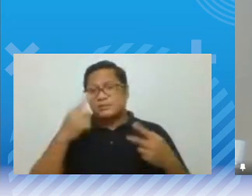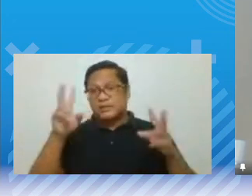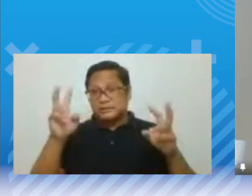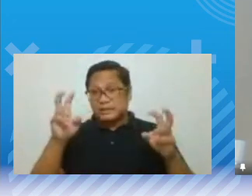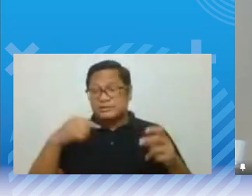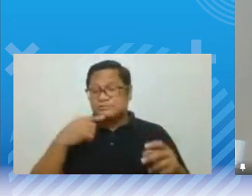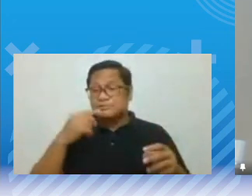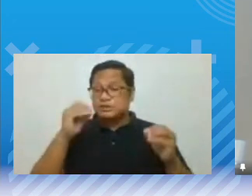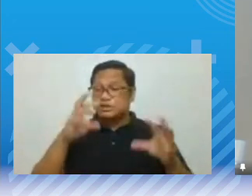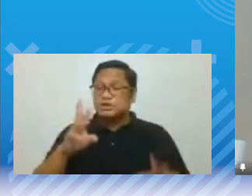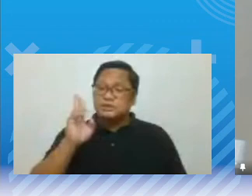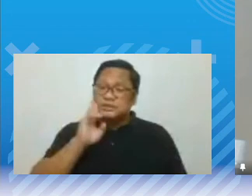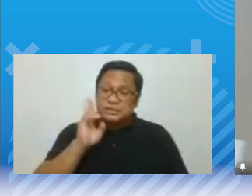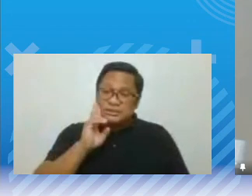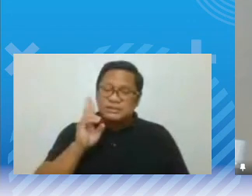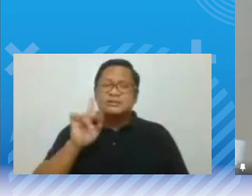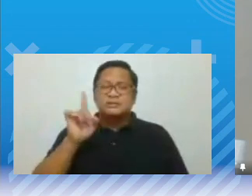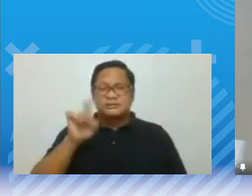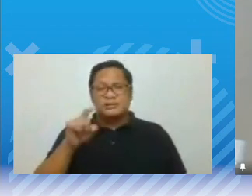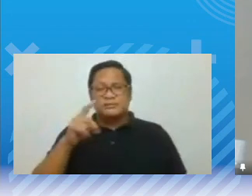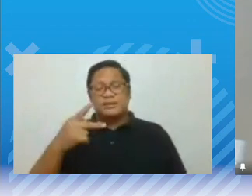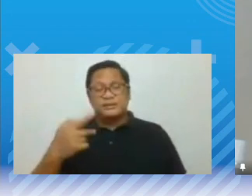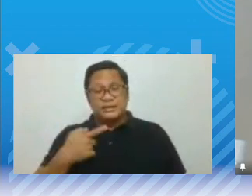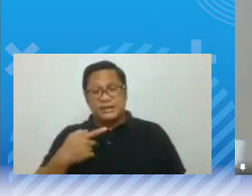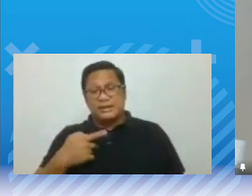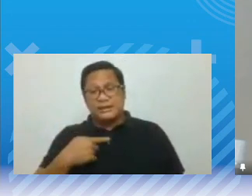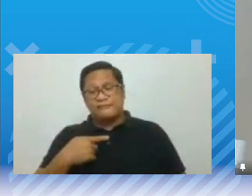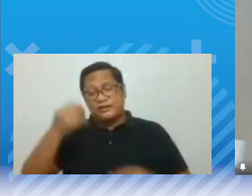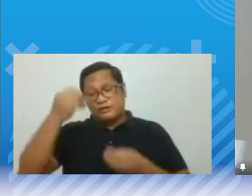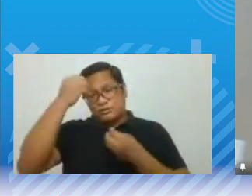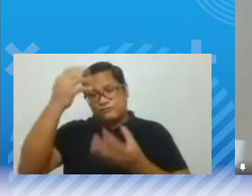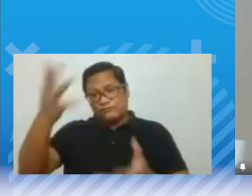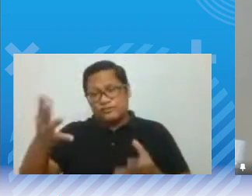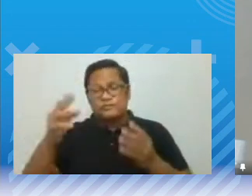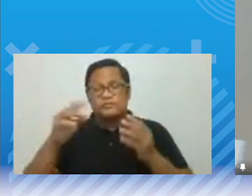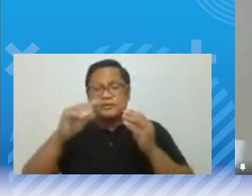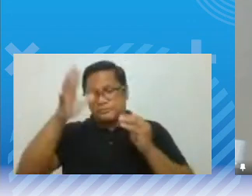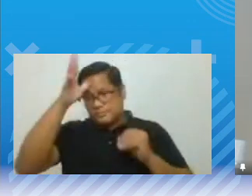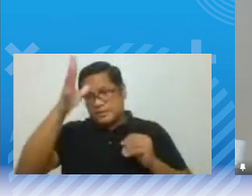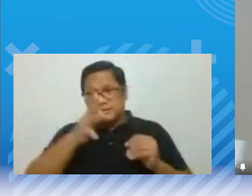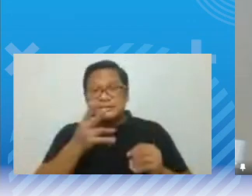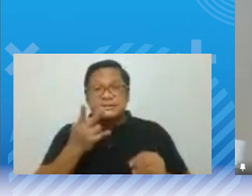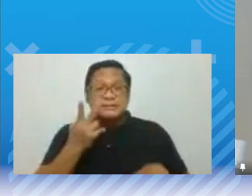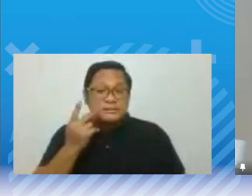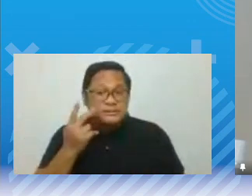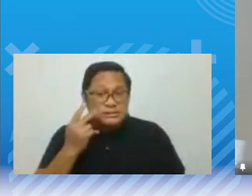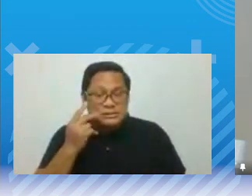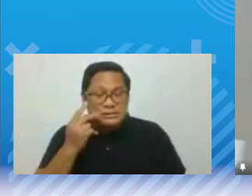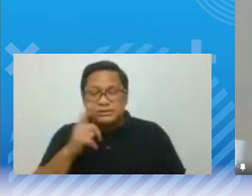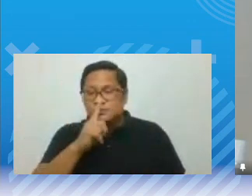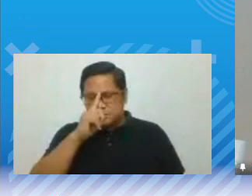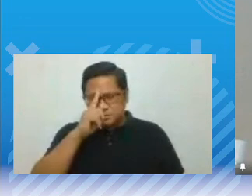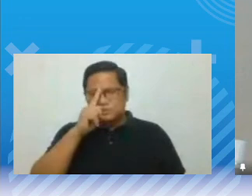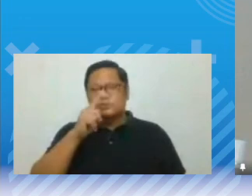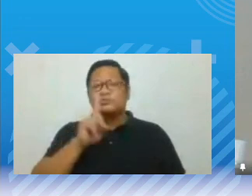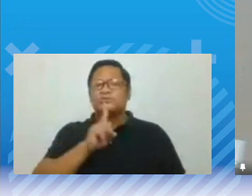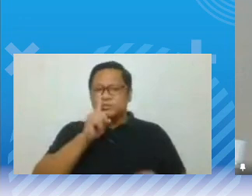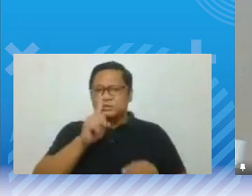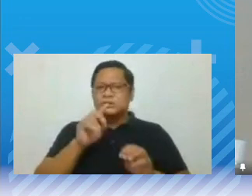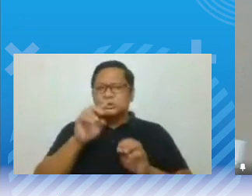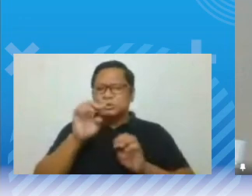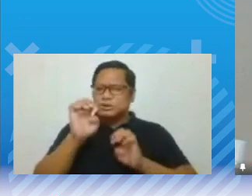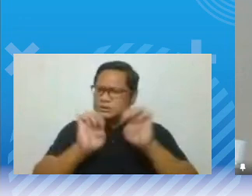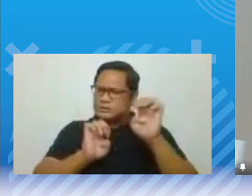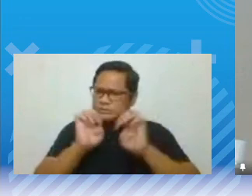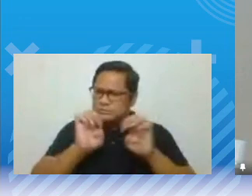na na-mention na niya na dapat ma-inform yung mga parents. So next week po, titignan natin, we will examine that area. How are we going to